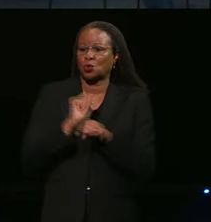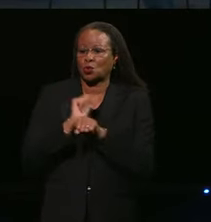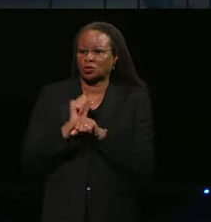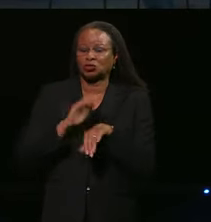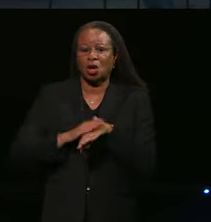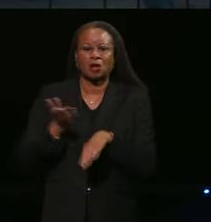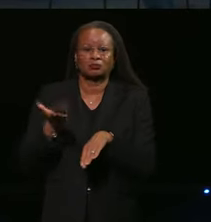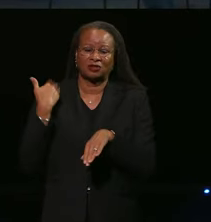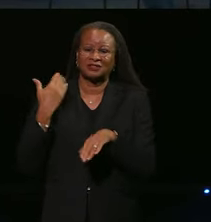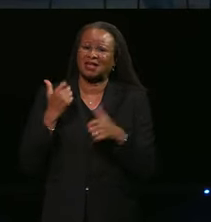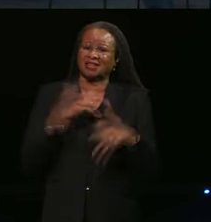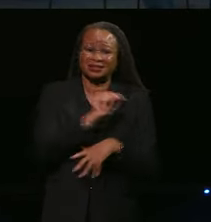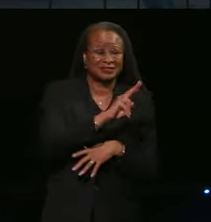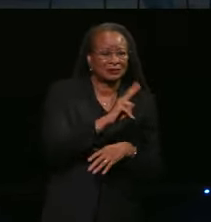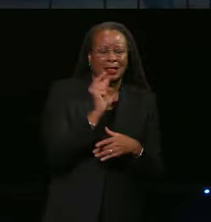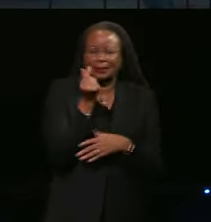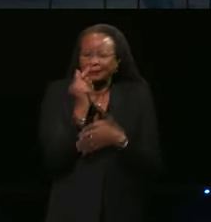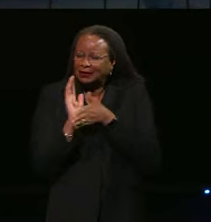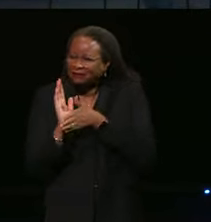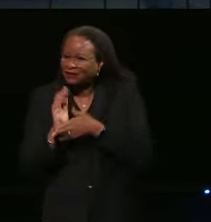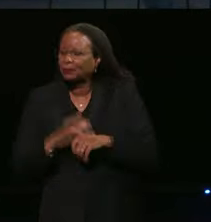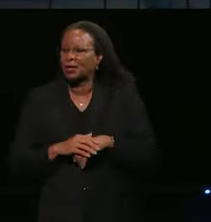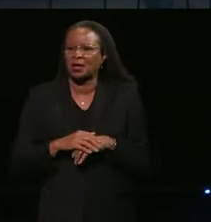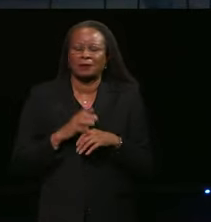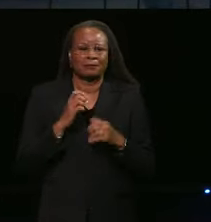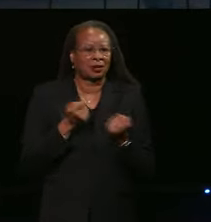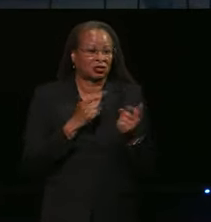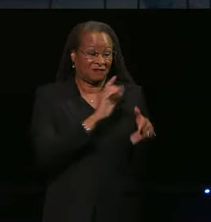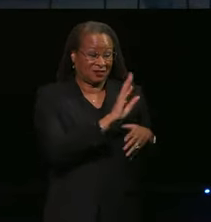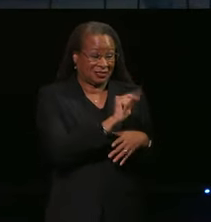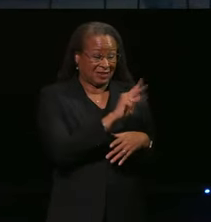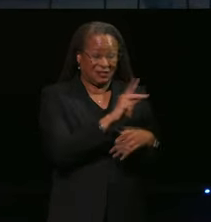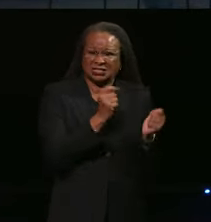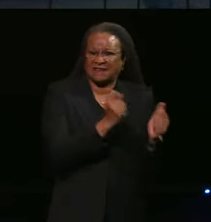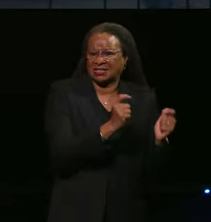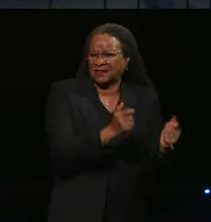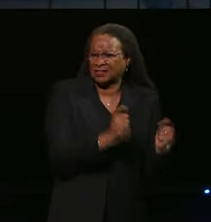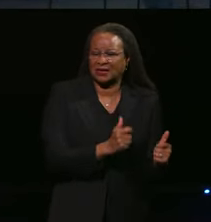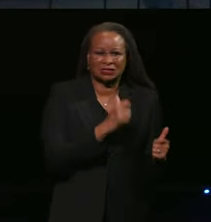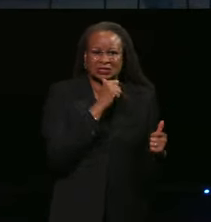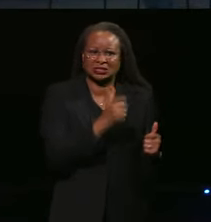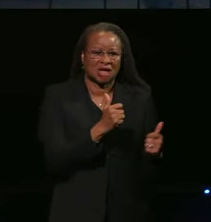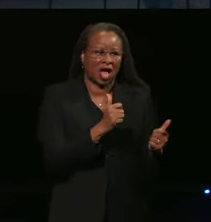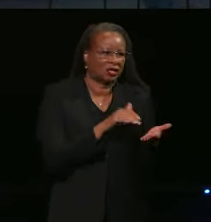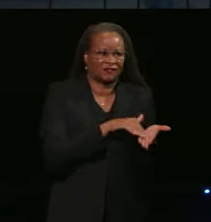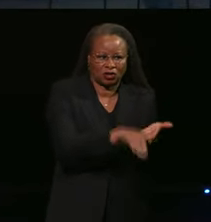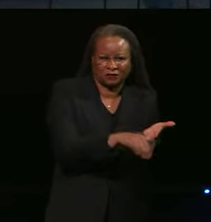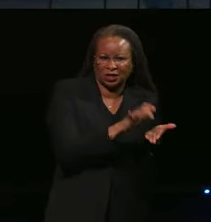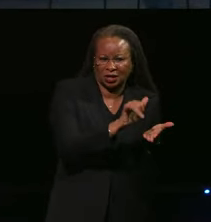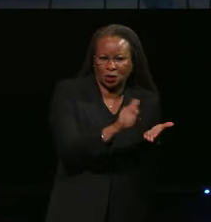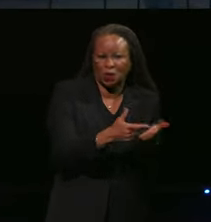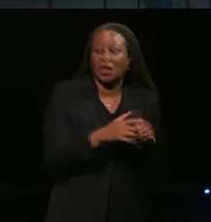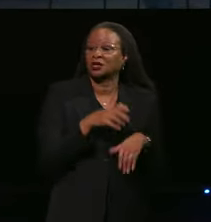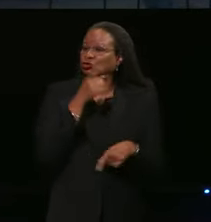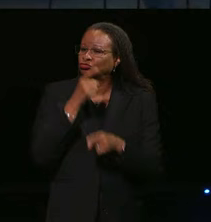there was a lot of TV, a little bit of film, but yeah, where the turnaround is so fast, it's very unforgiving. So yeah, you're right. I wouldn't have